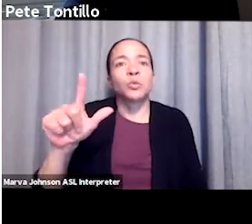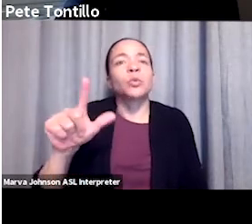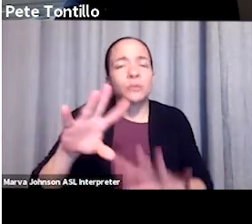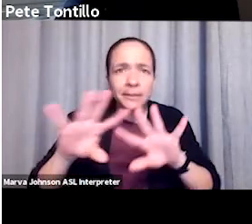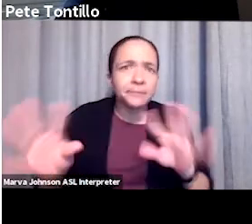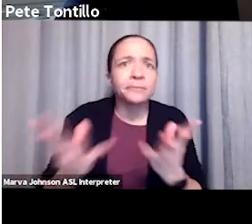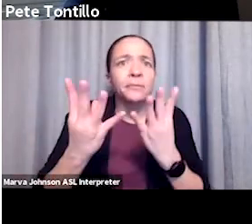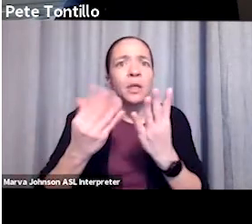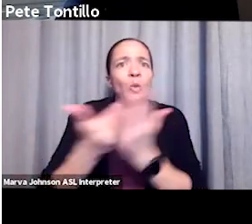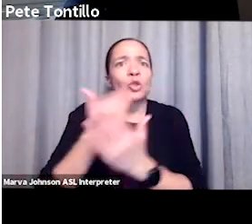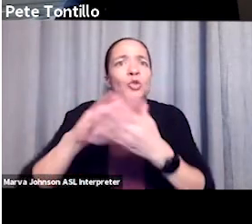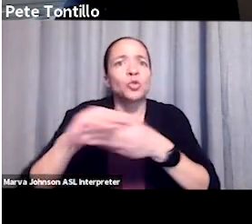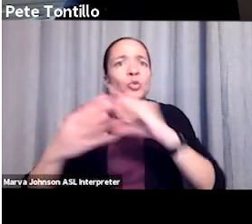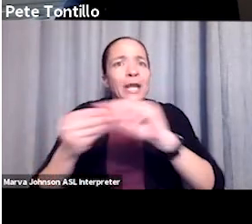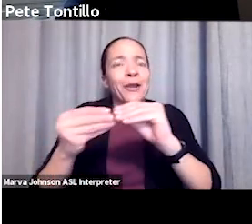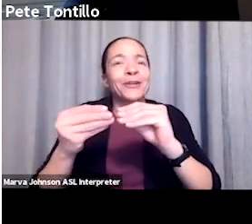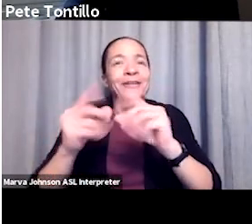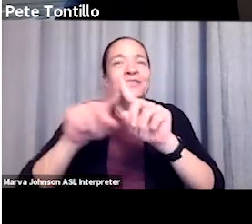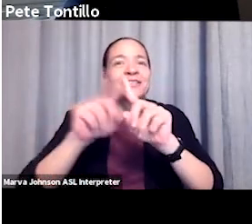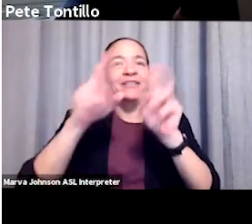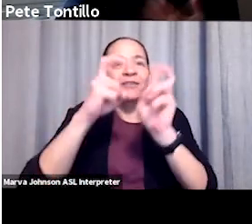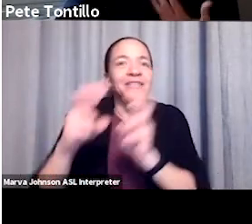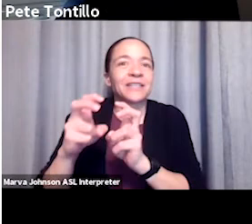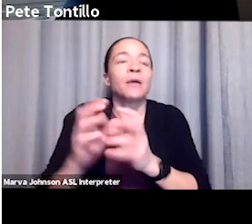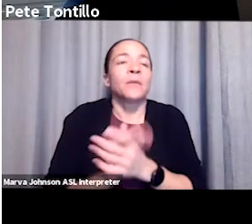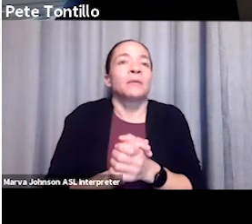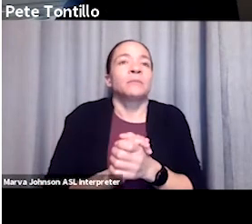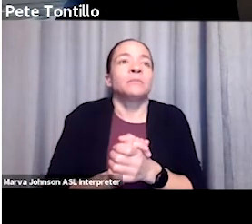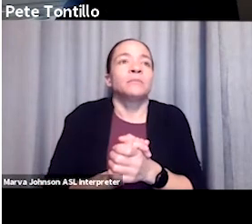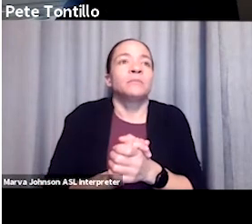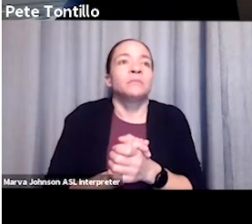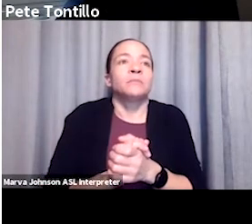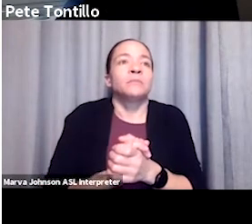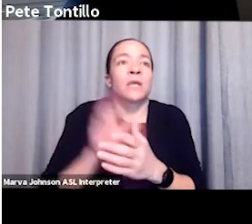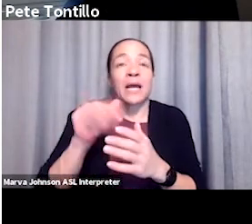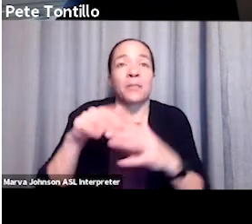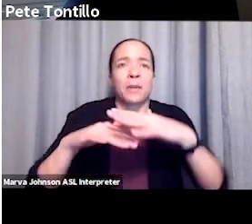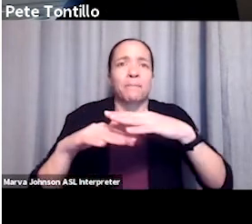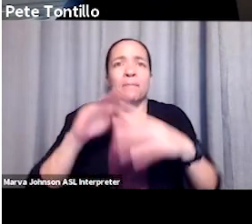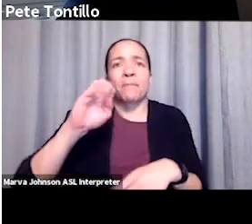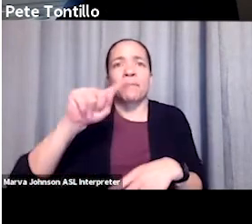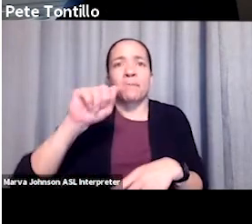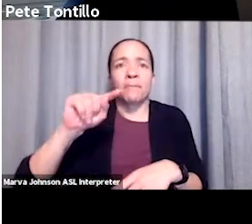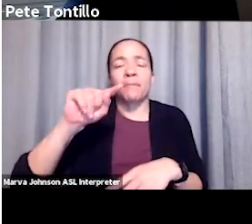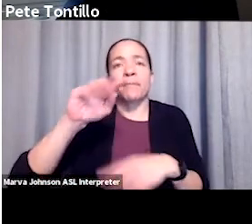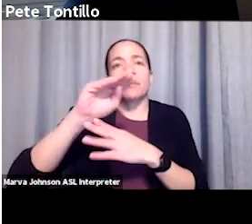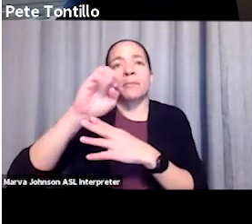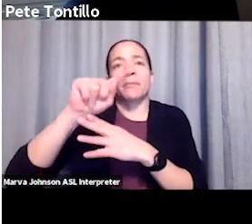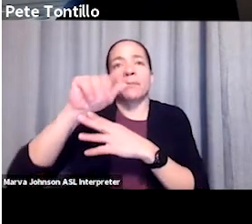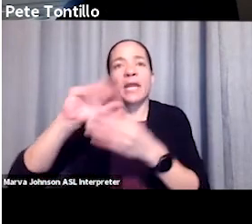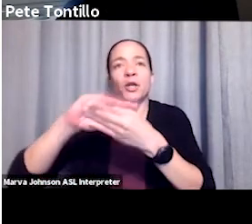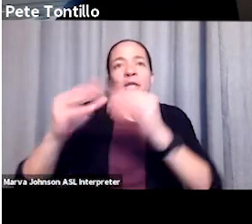various topics. It starts by always articulating and being grounded in the meta-narrative idea behind the topic and using that to